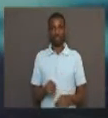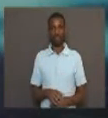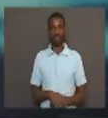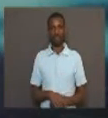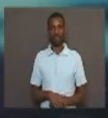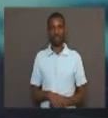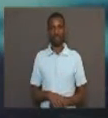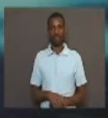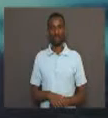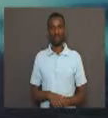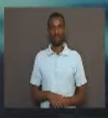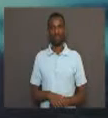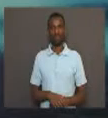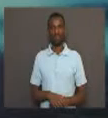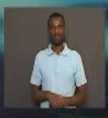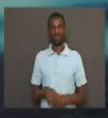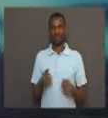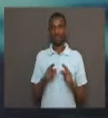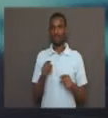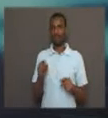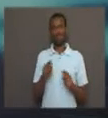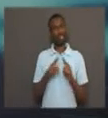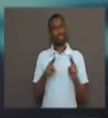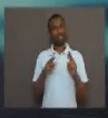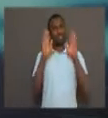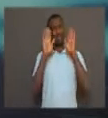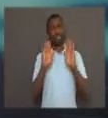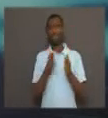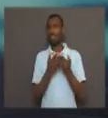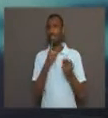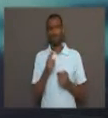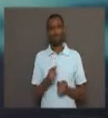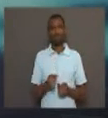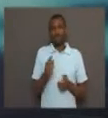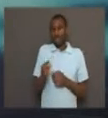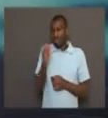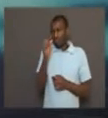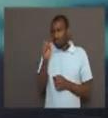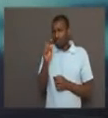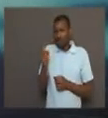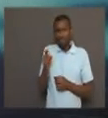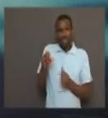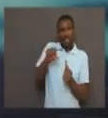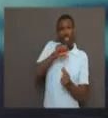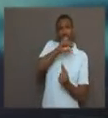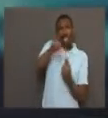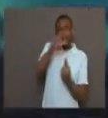It is amazing to think of something as small as an atom in real